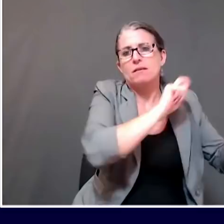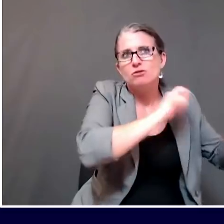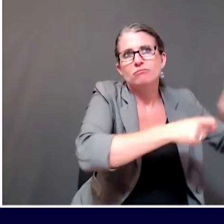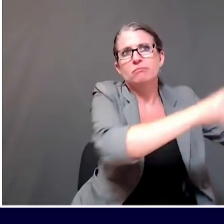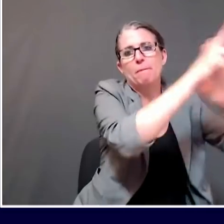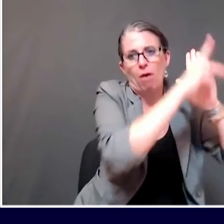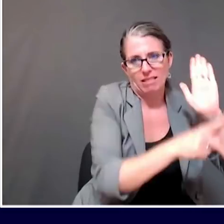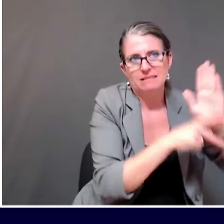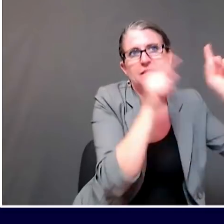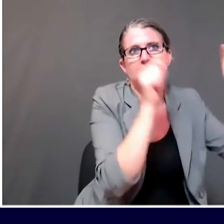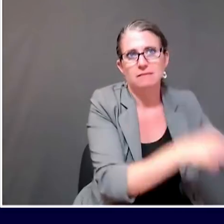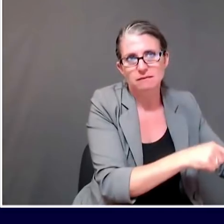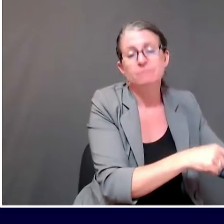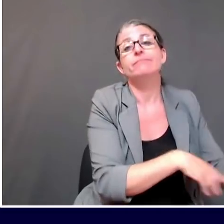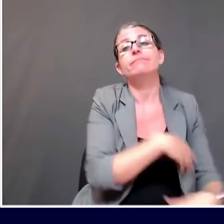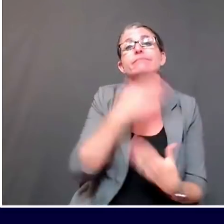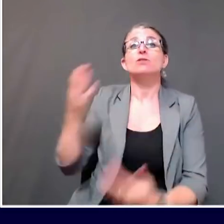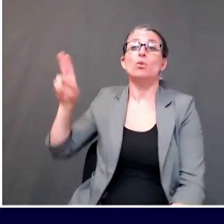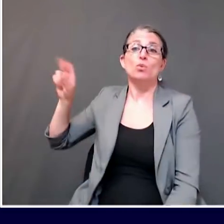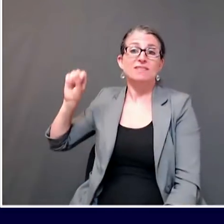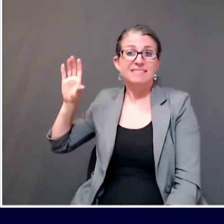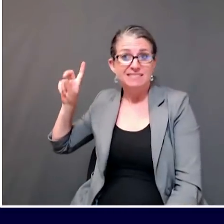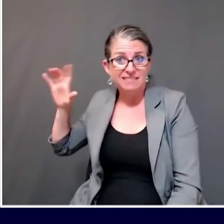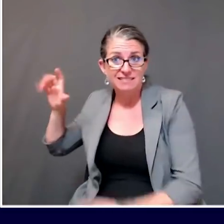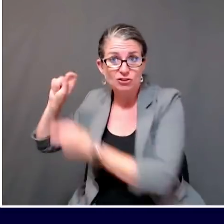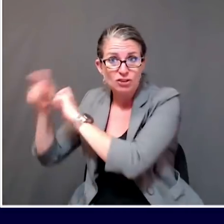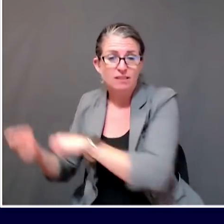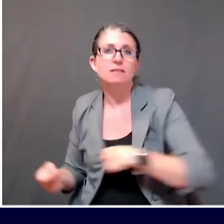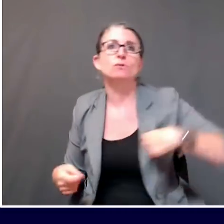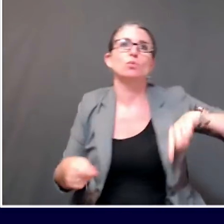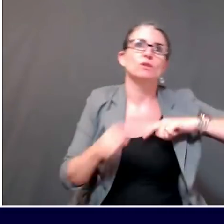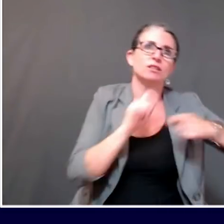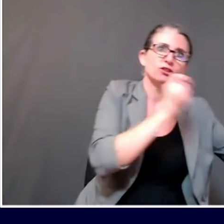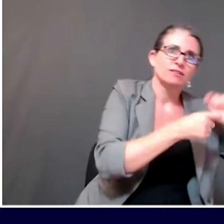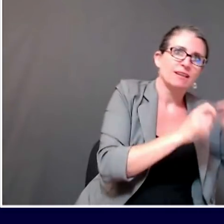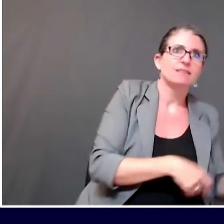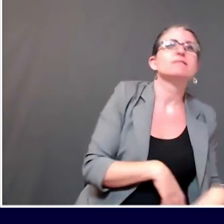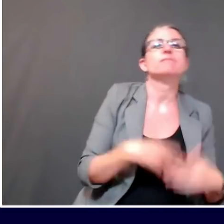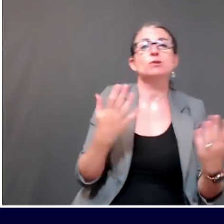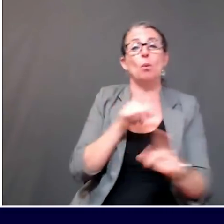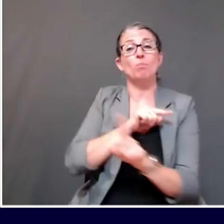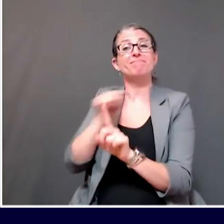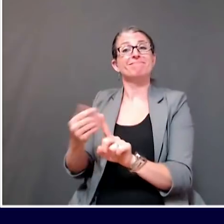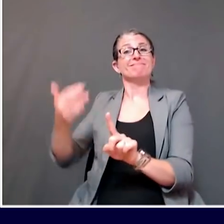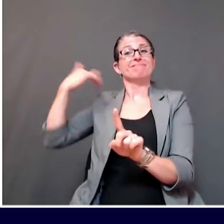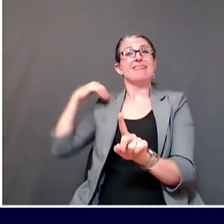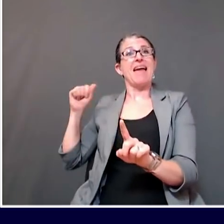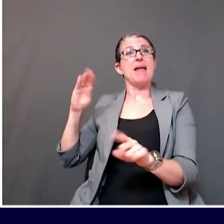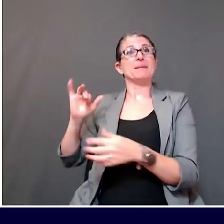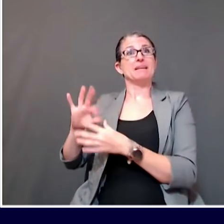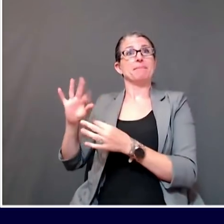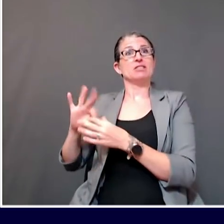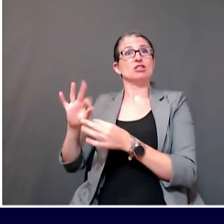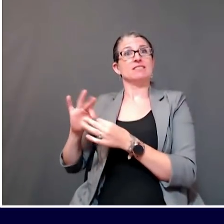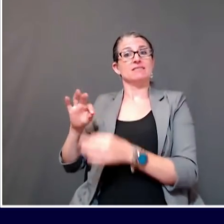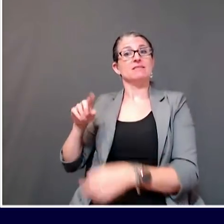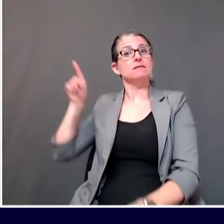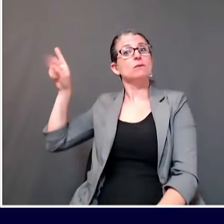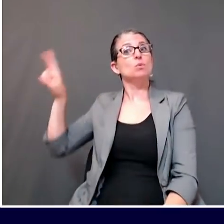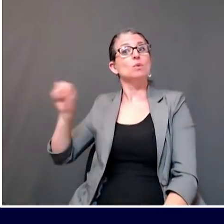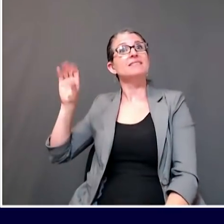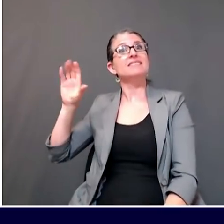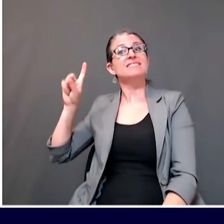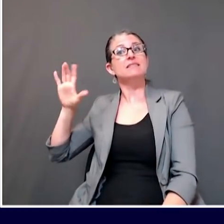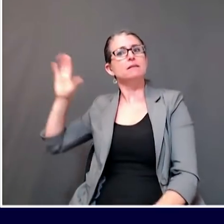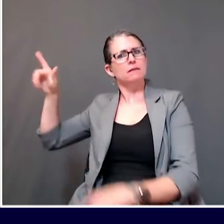this actually goes back to something that Amy Brown asked actually, US CDC, based on newer data, is